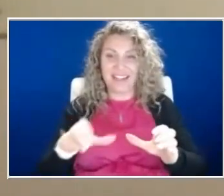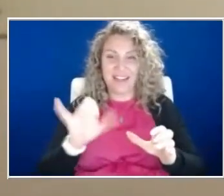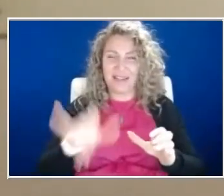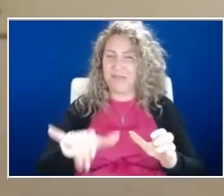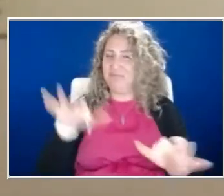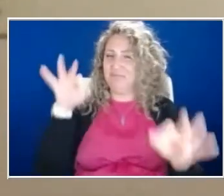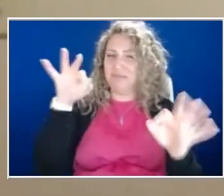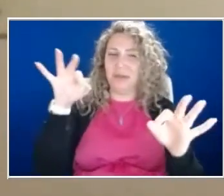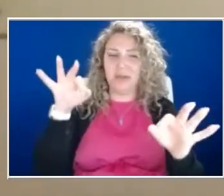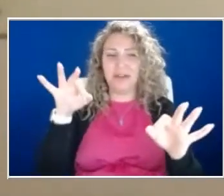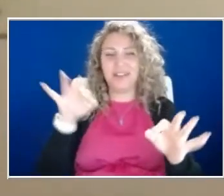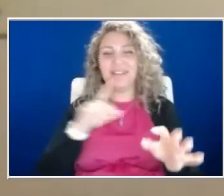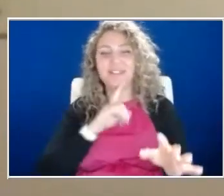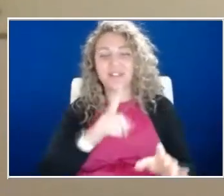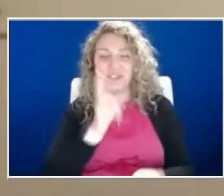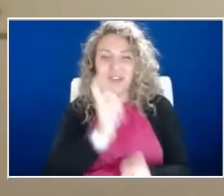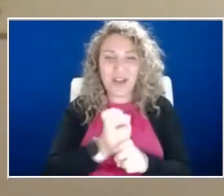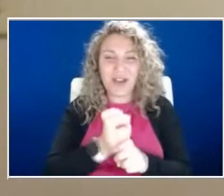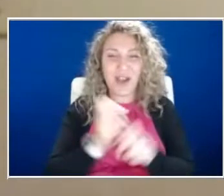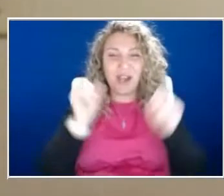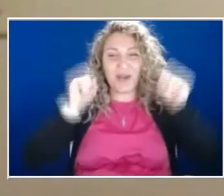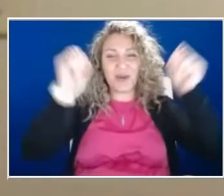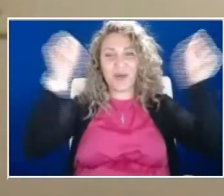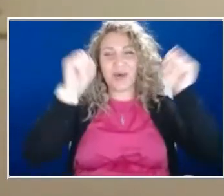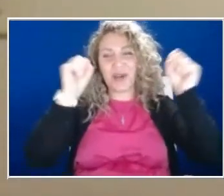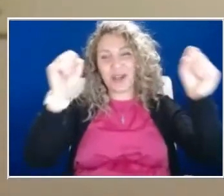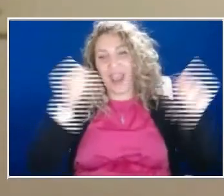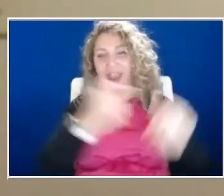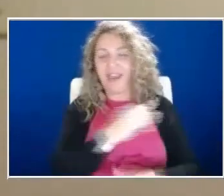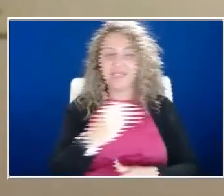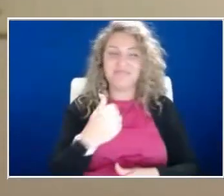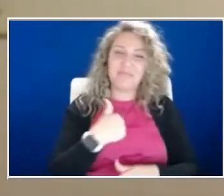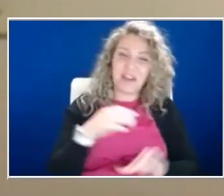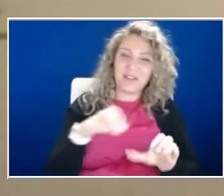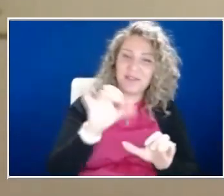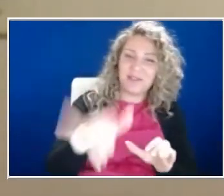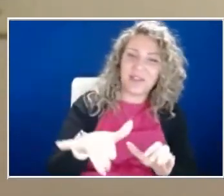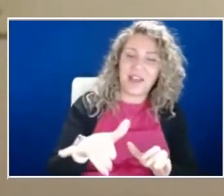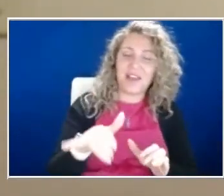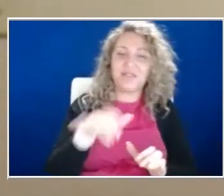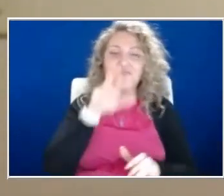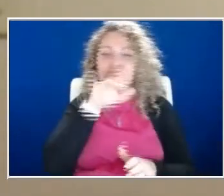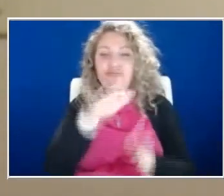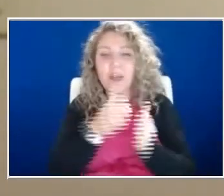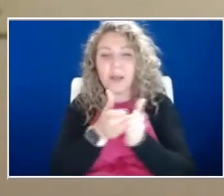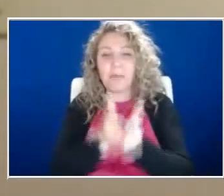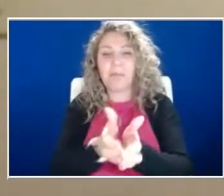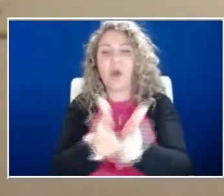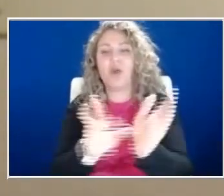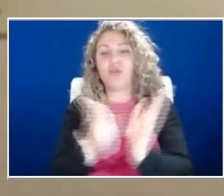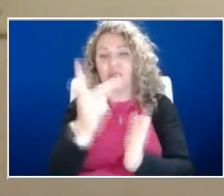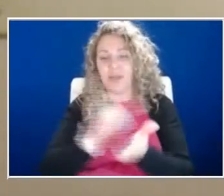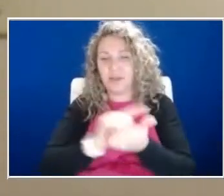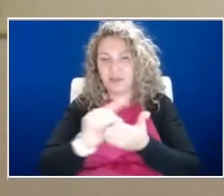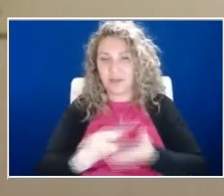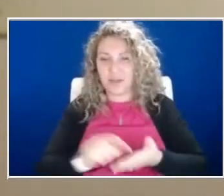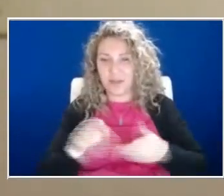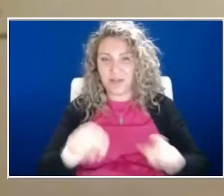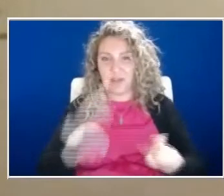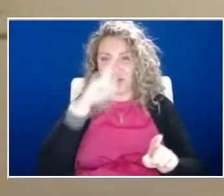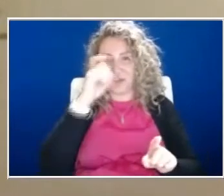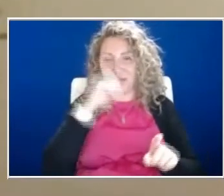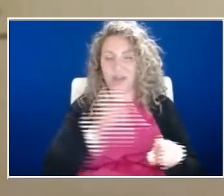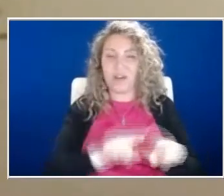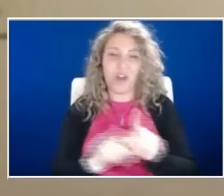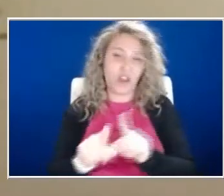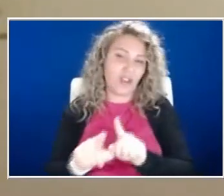a really hard workout. And I do the dragon boat, I do that 3 times a week in the summer. And then I